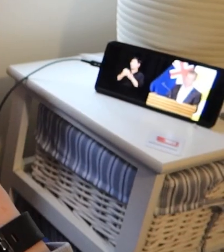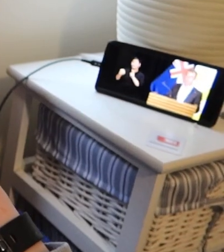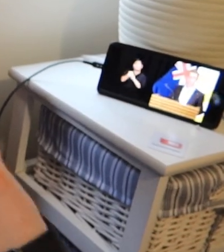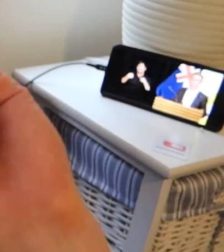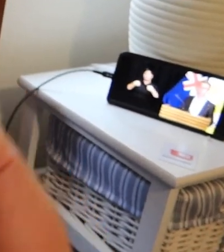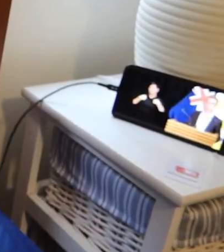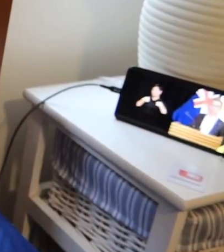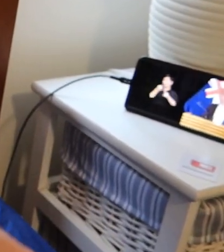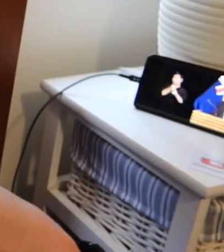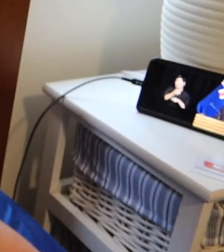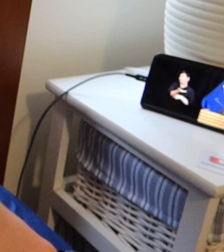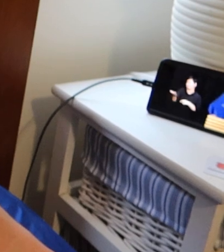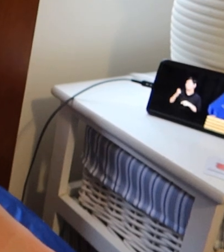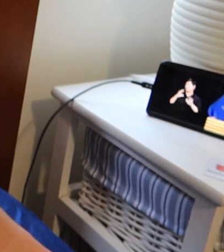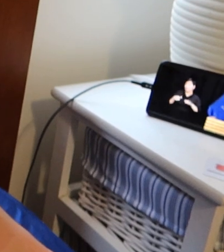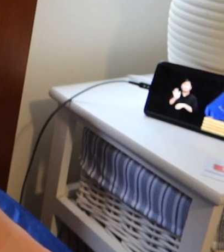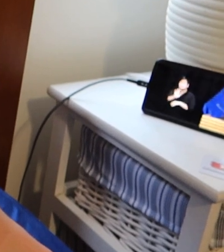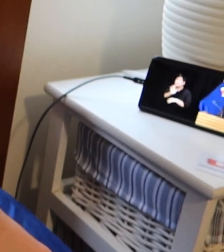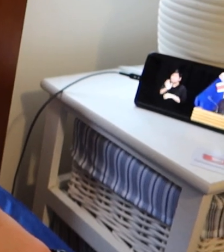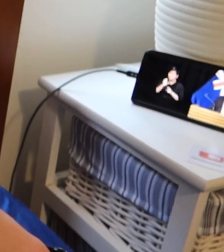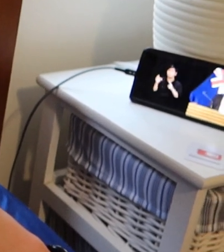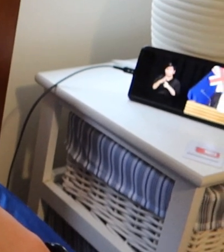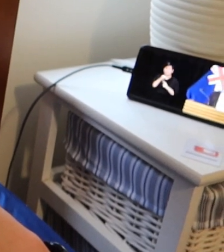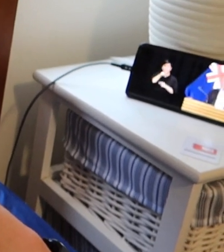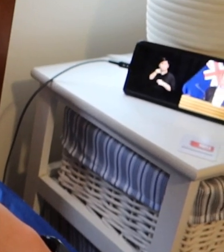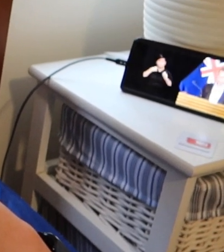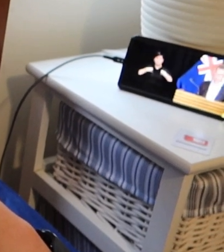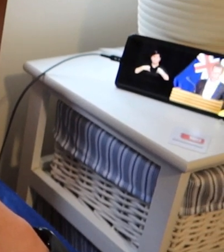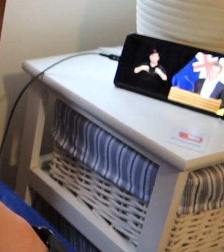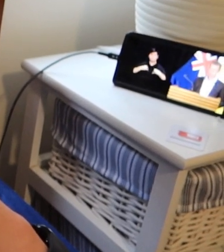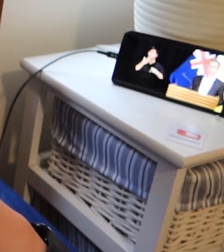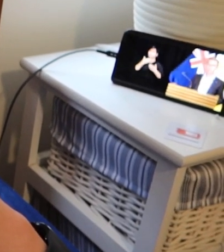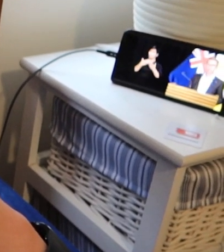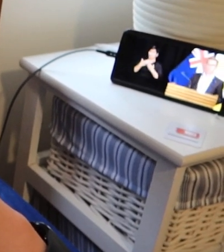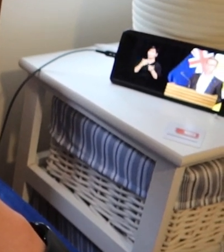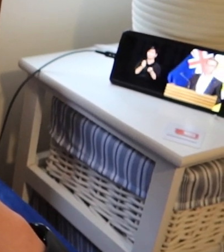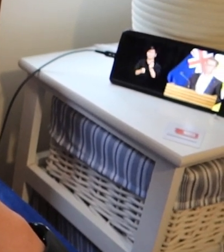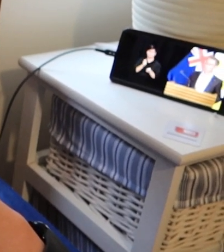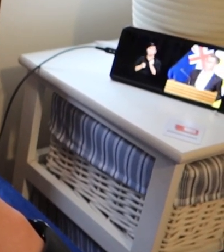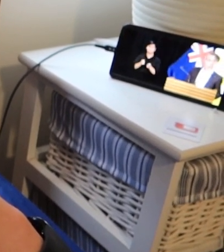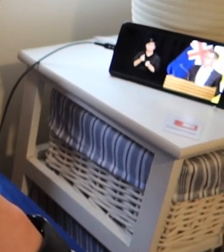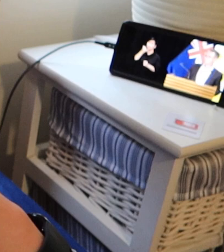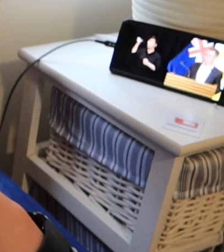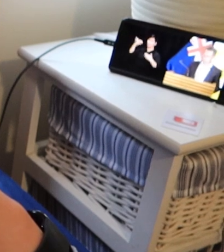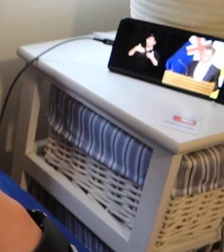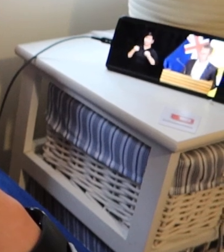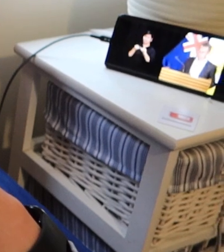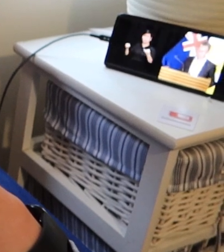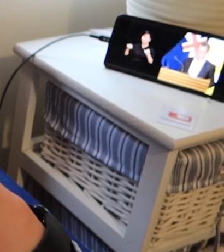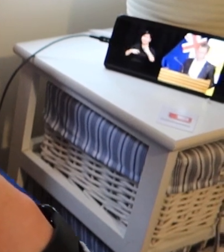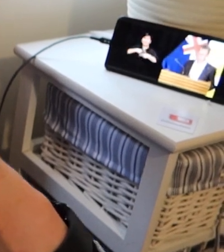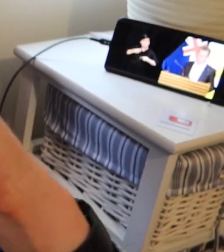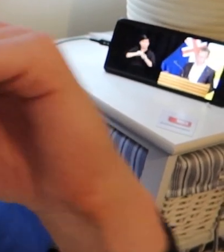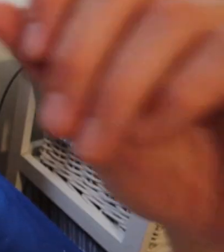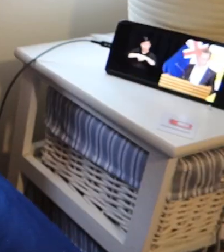So, listen up. Please, if you feel unwell, call Healthline and arrange to get a test. Keep up the hard work with hand